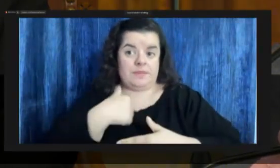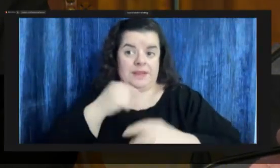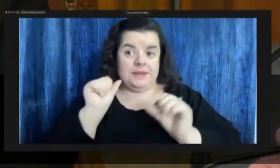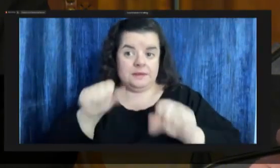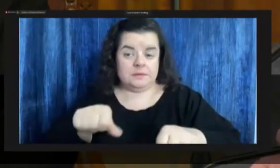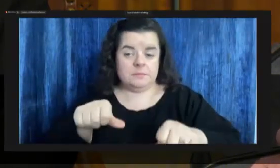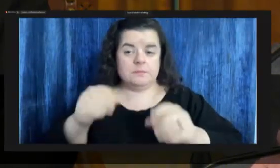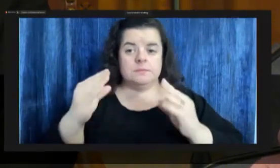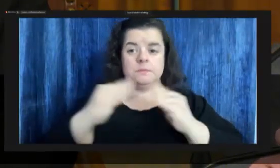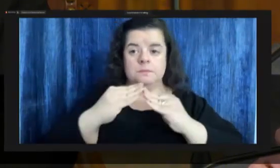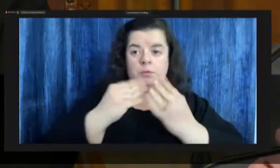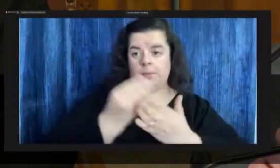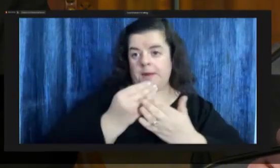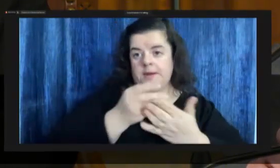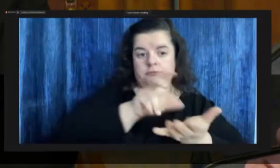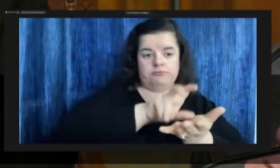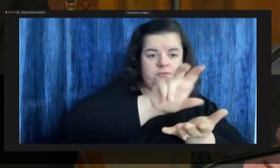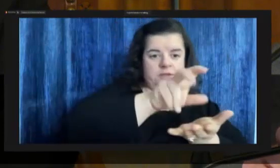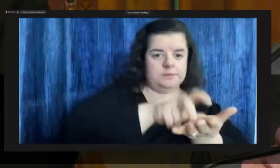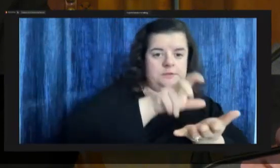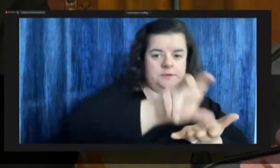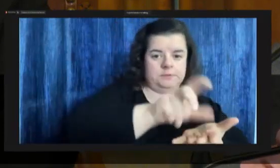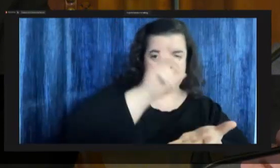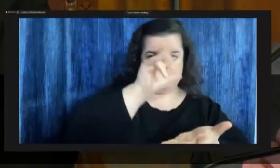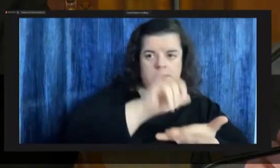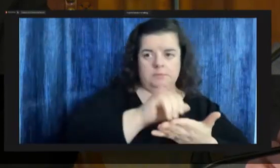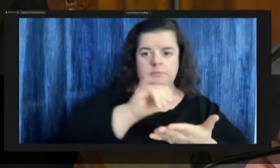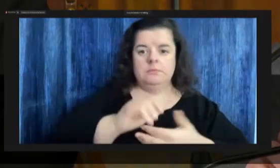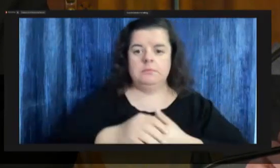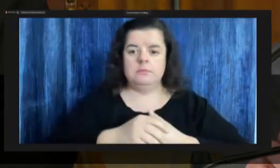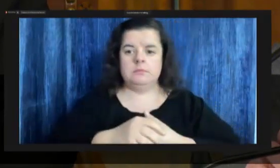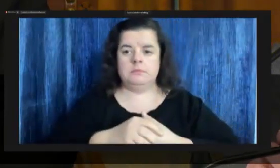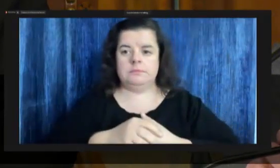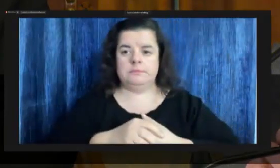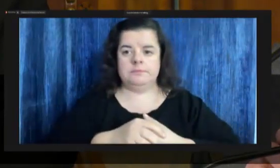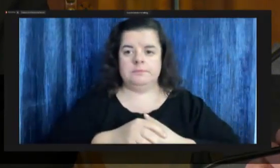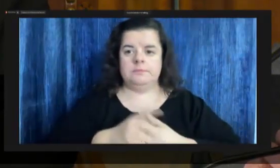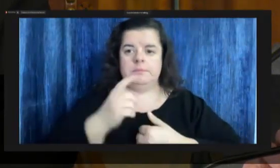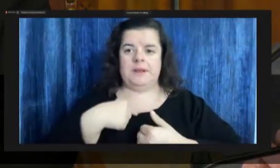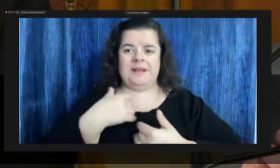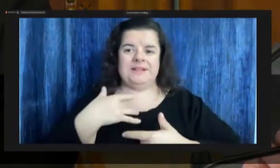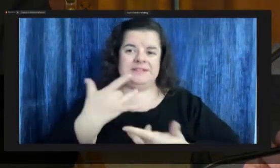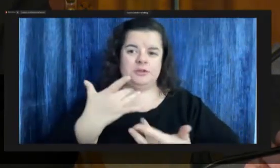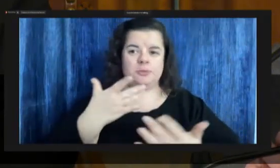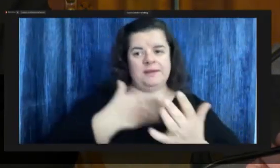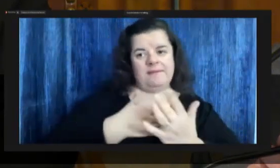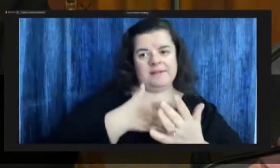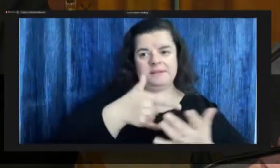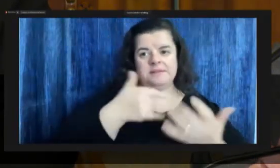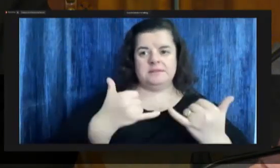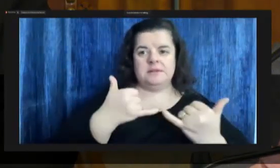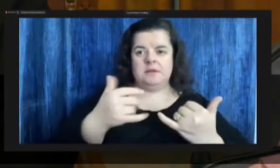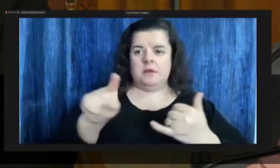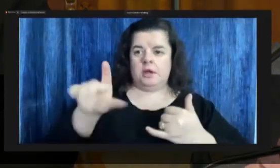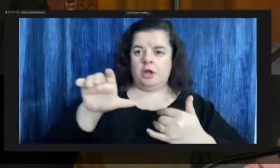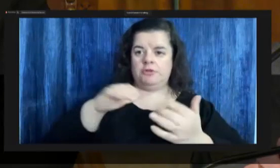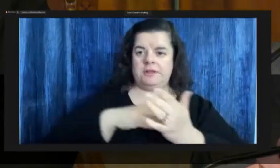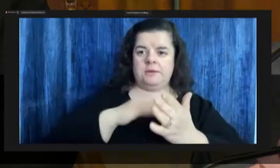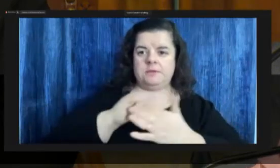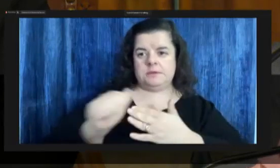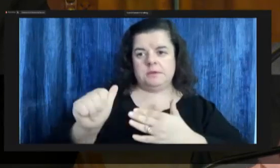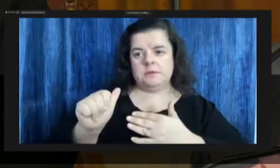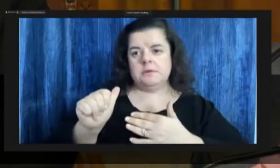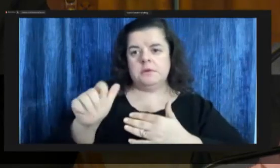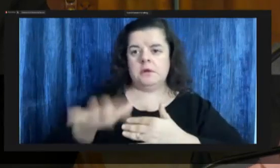more money in that pot. But I'm leaning against this one as well today, because it's another $100,000 or